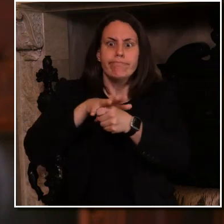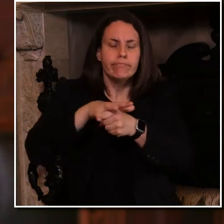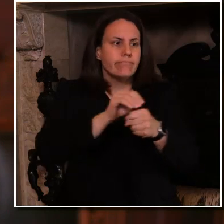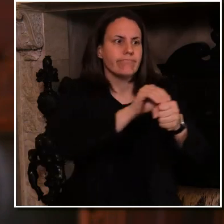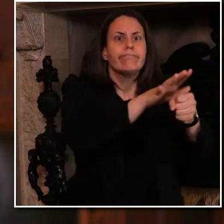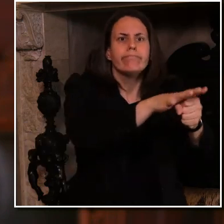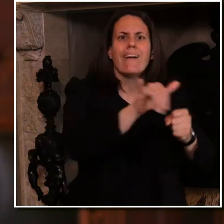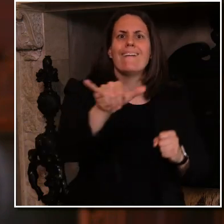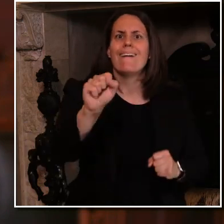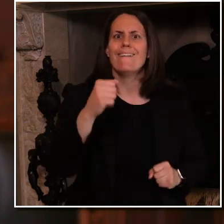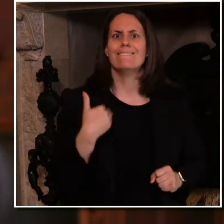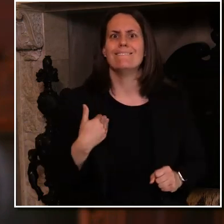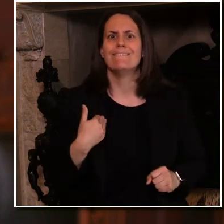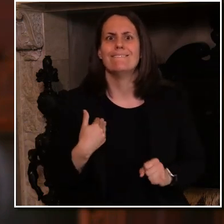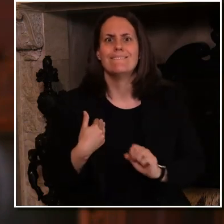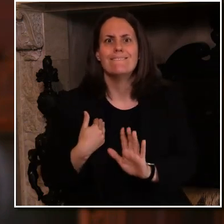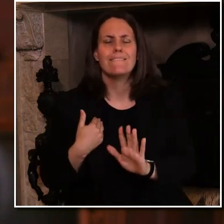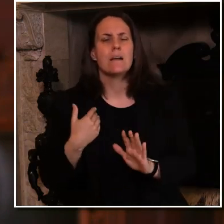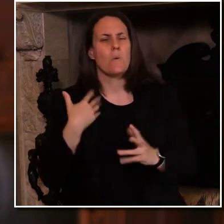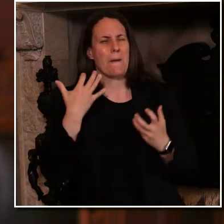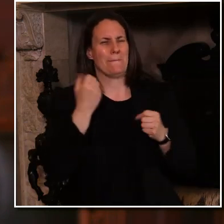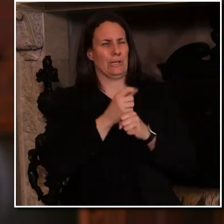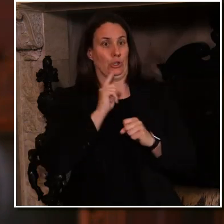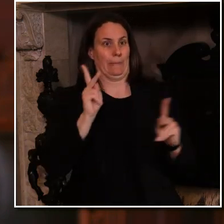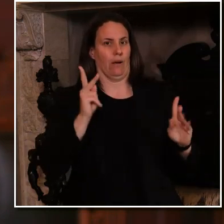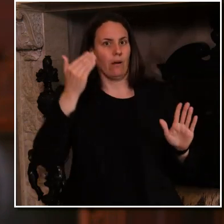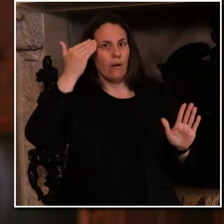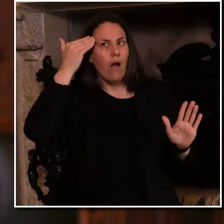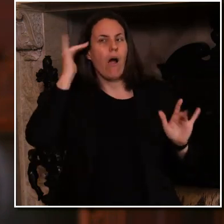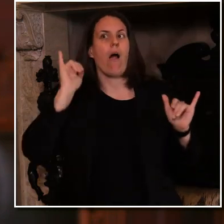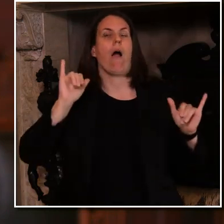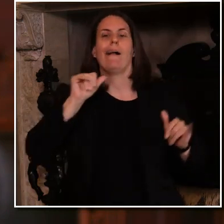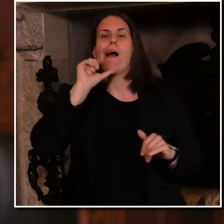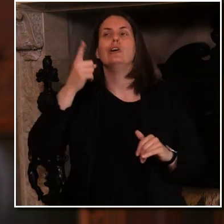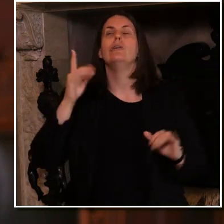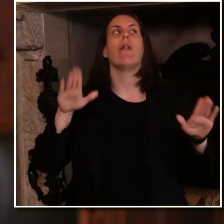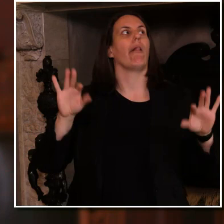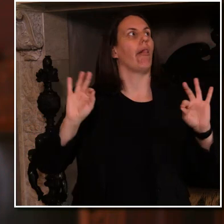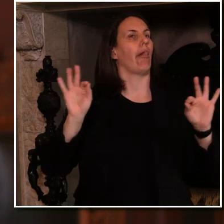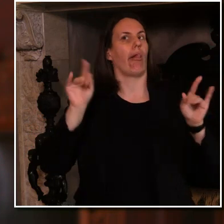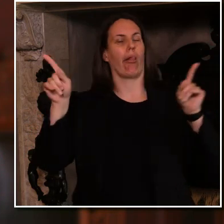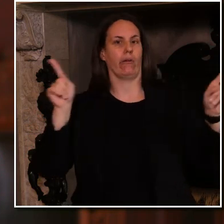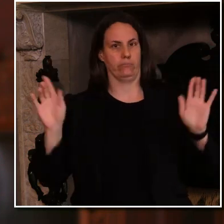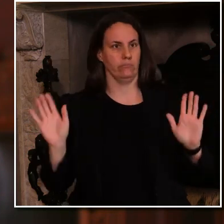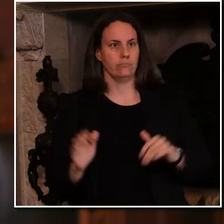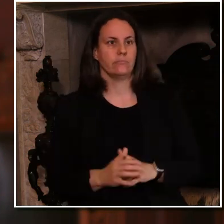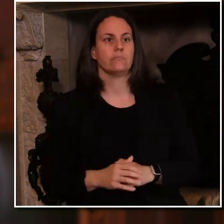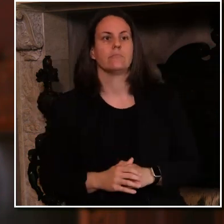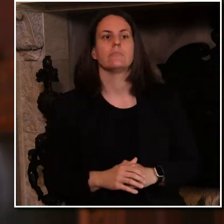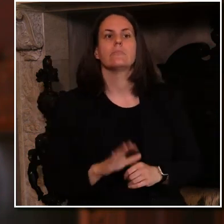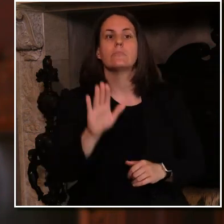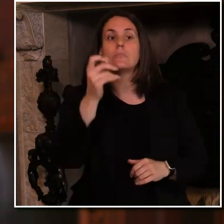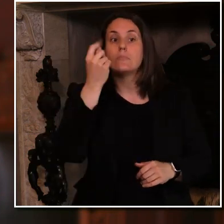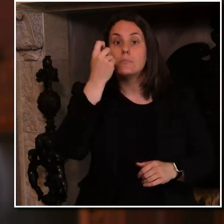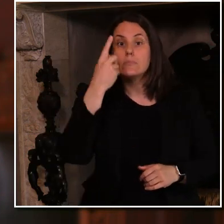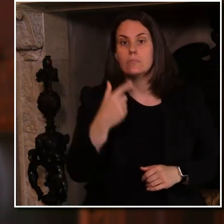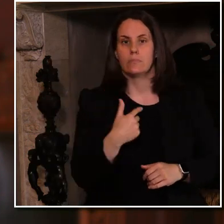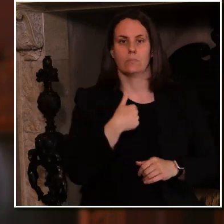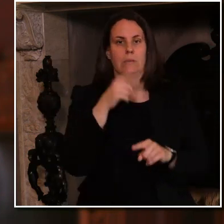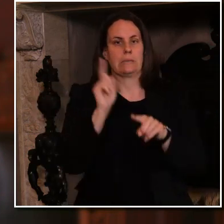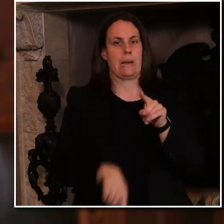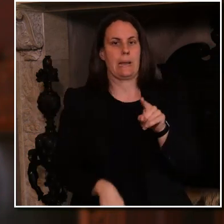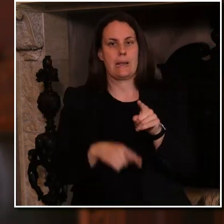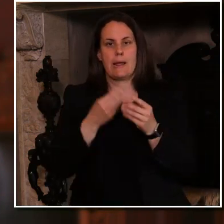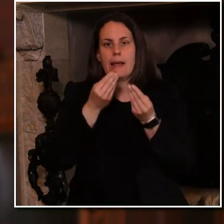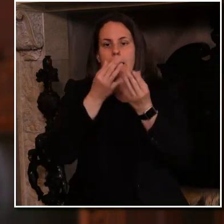And as we have previously not given information that would identify an